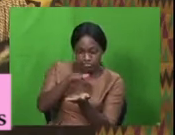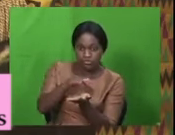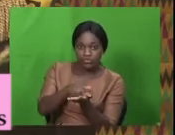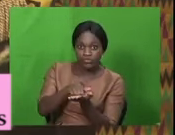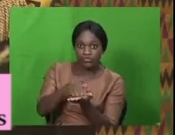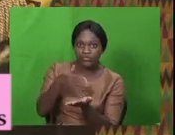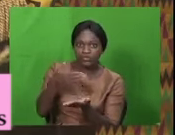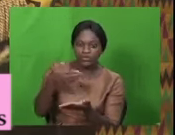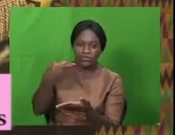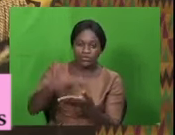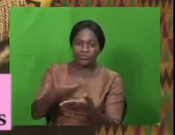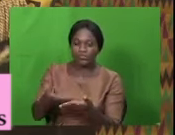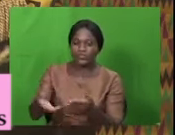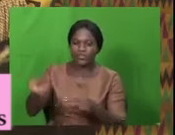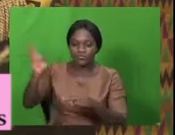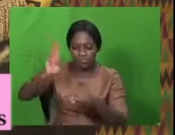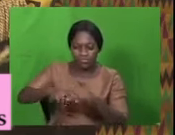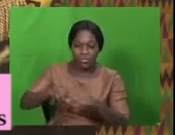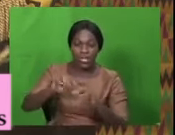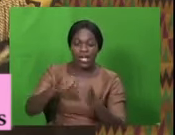level,